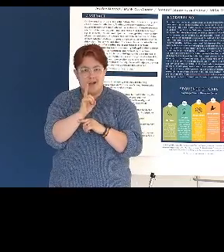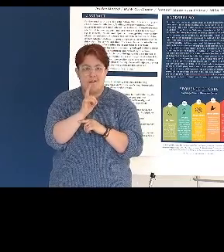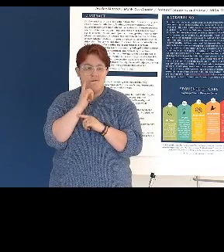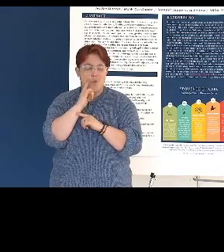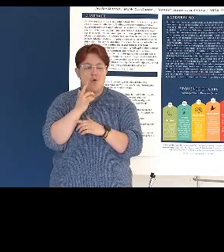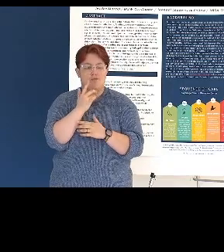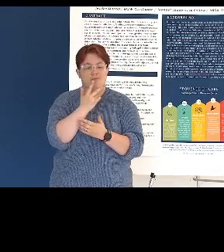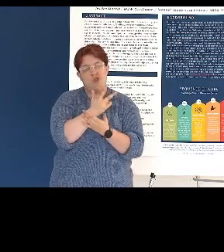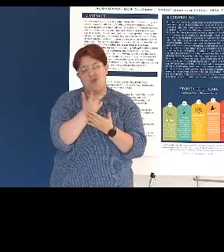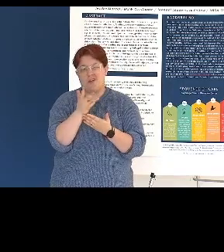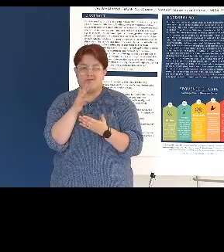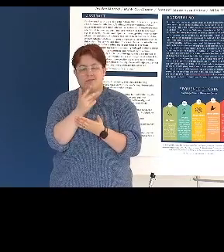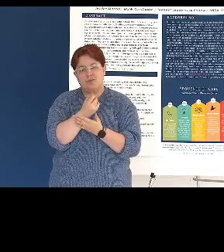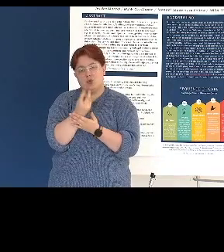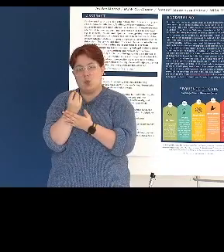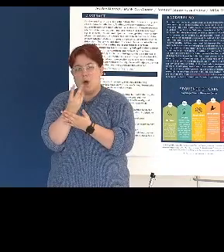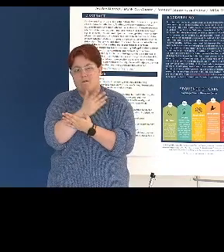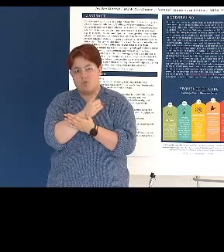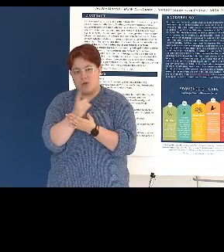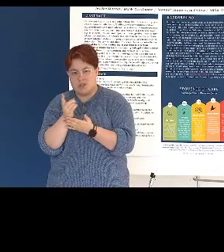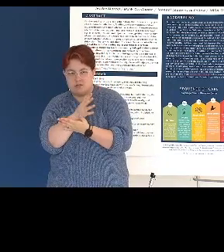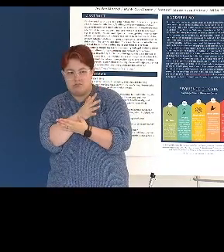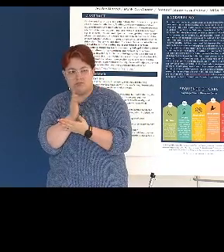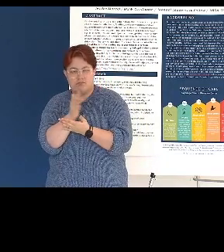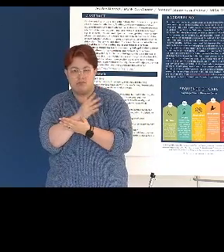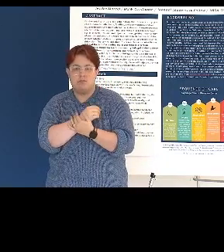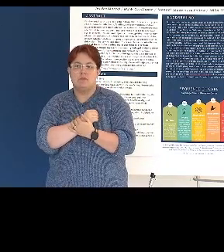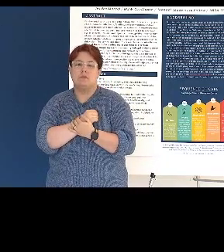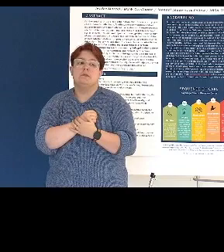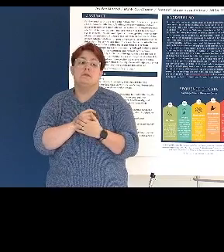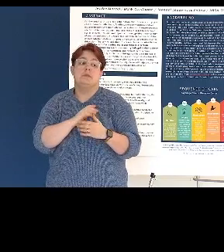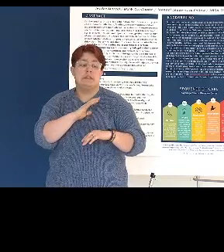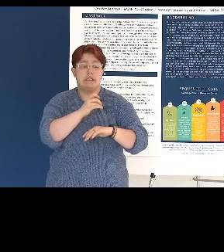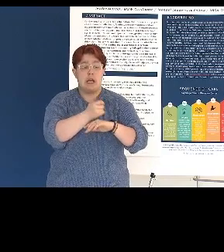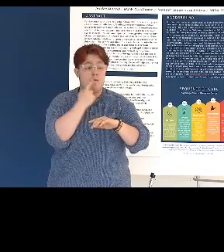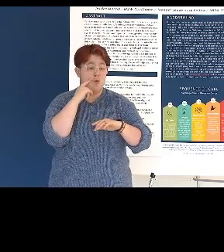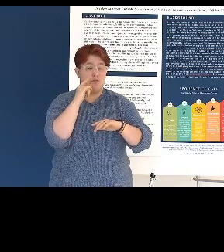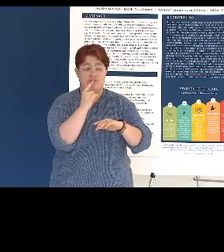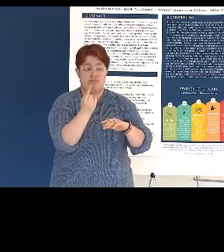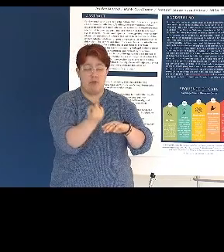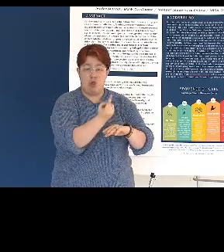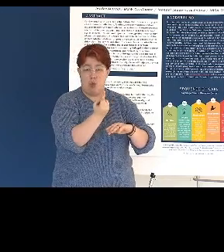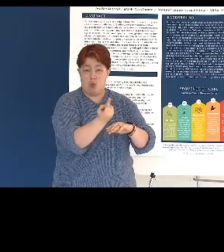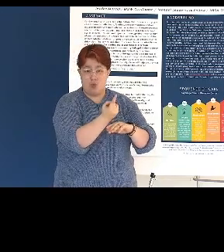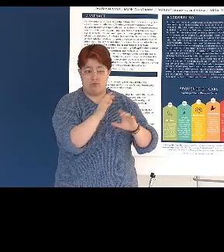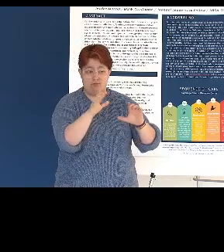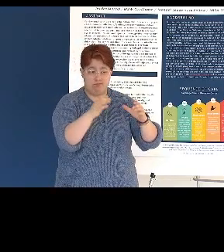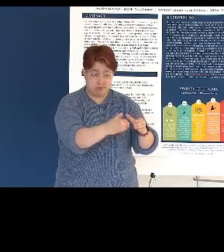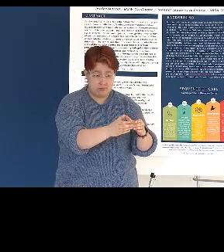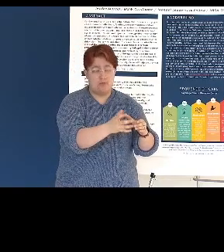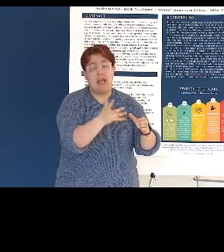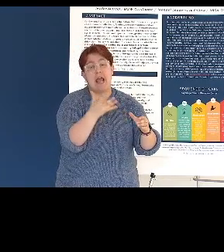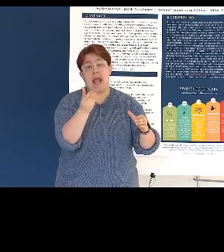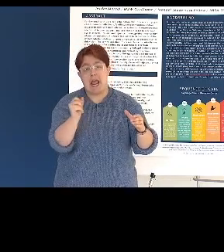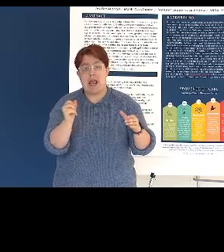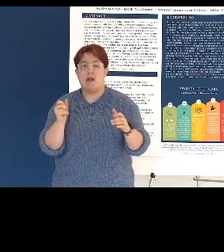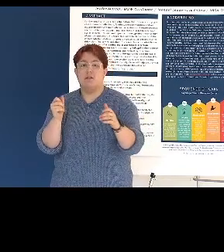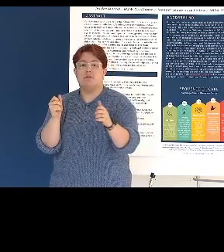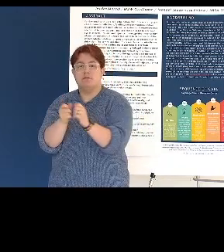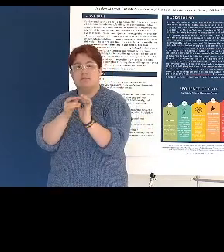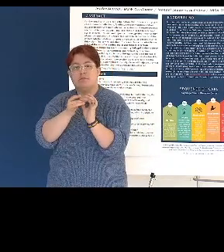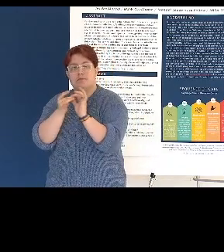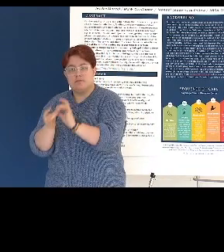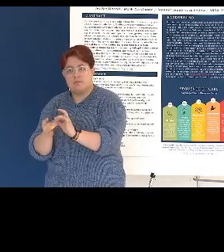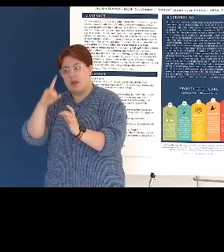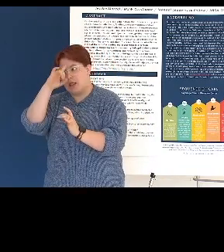period. These interventions were tested as standalone treatments and via augmentation with psychotherapy.